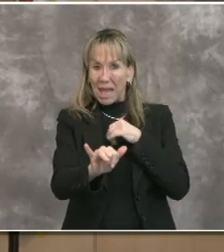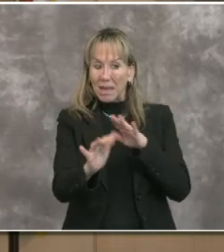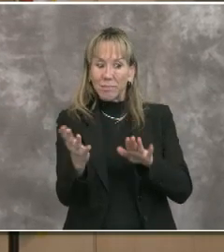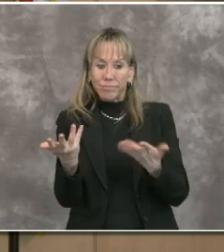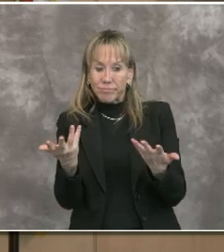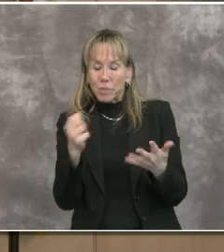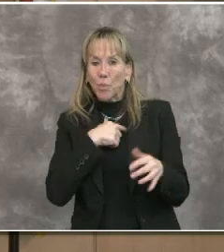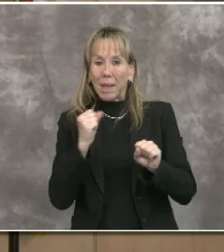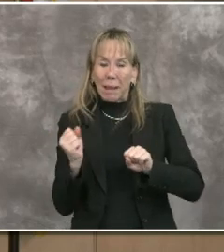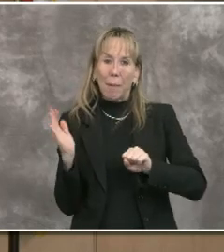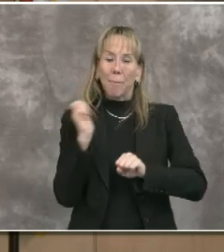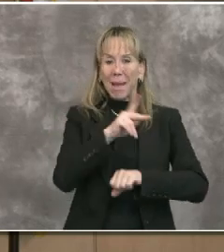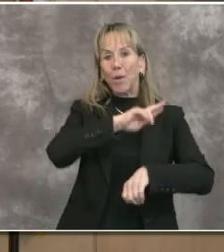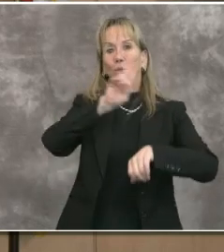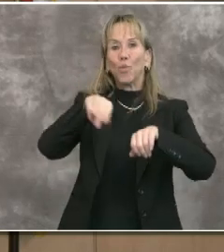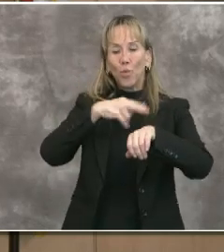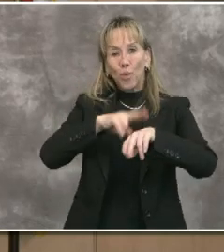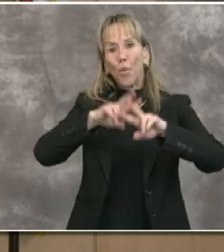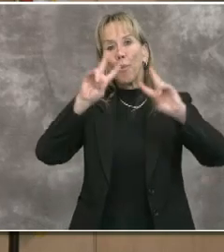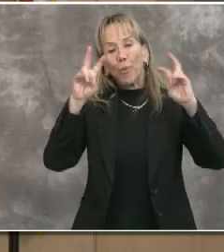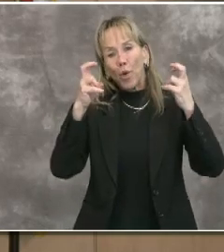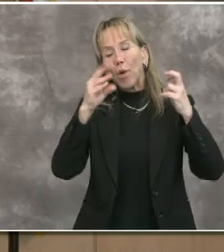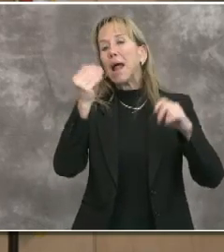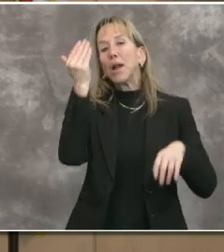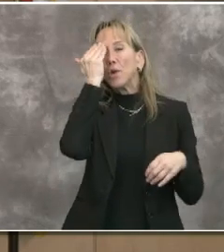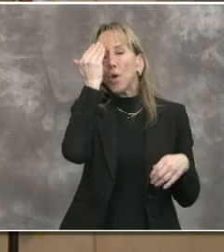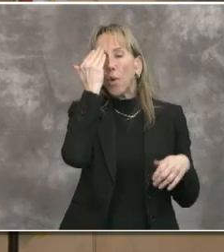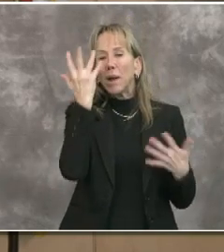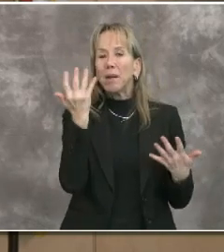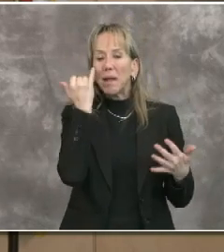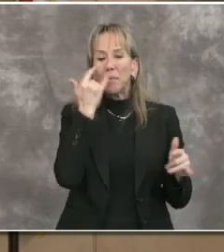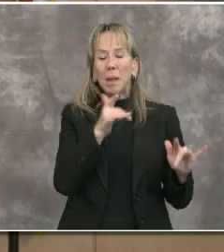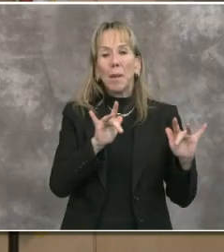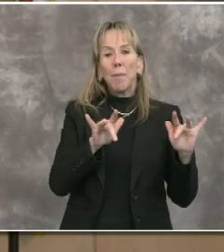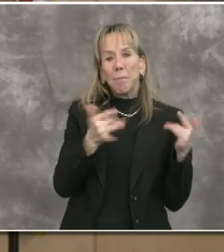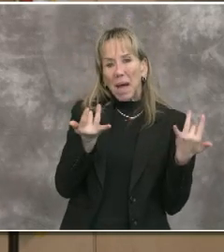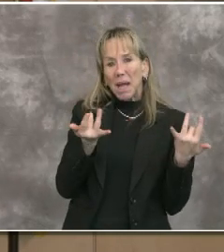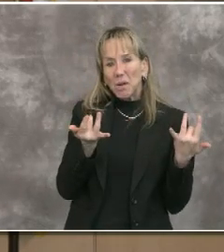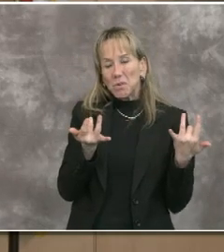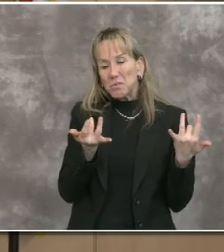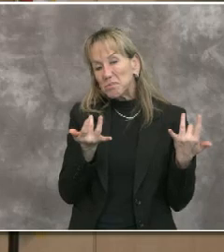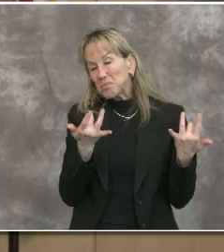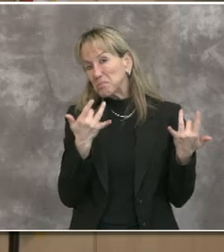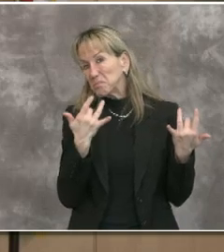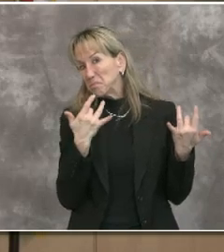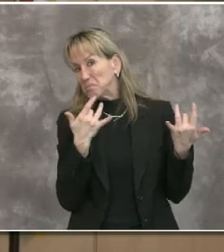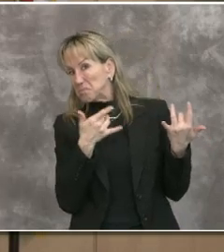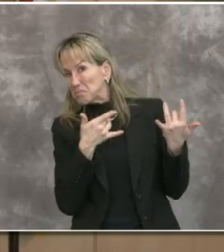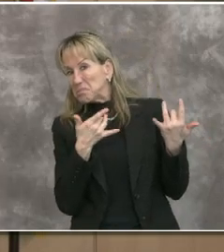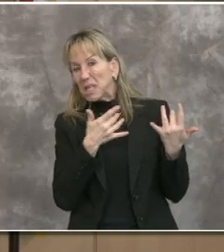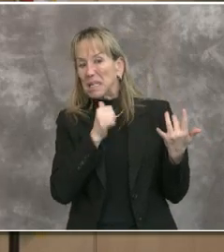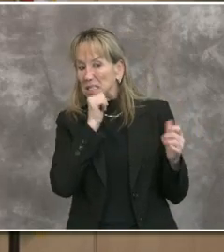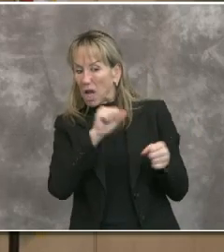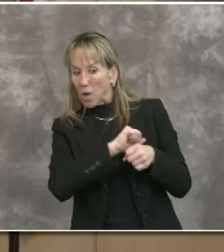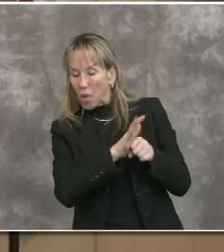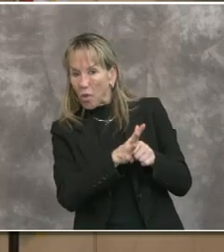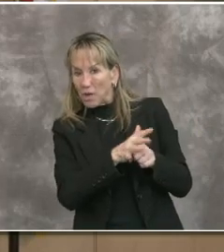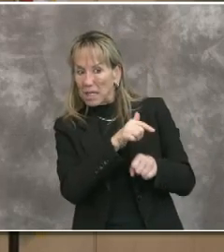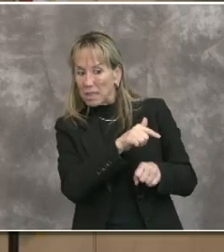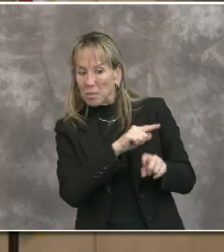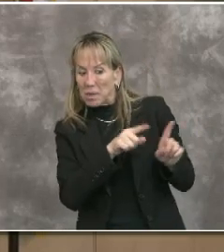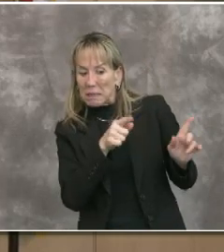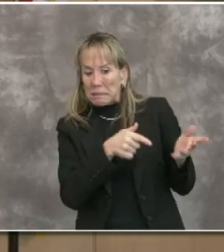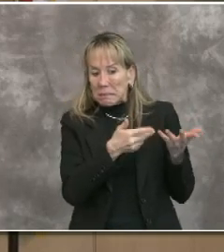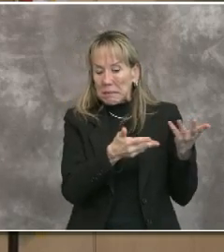normal activity and being able to tell that a mild onset of symptoms is or is not COVID, we're going to